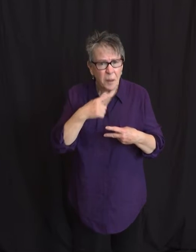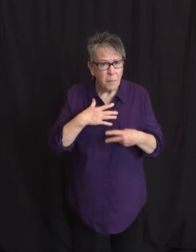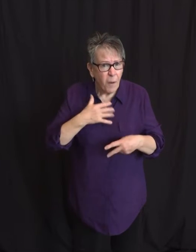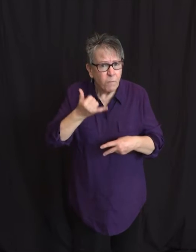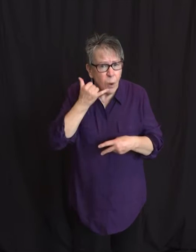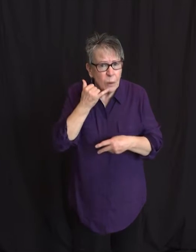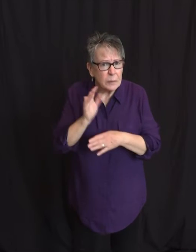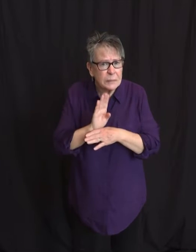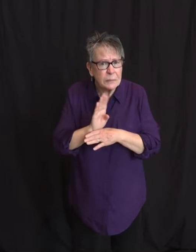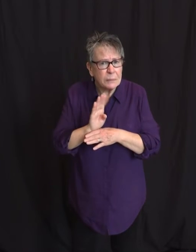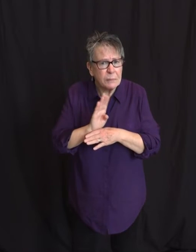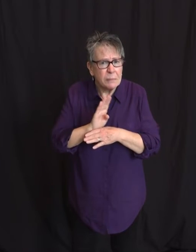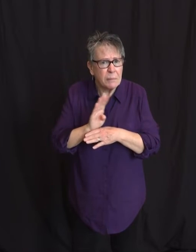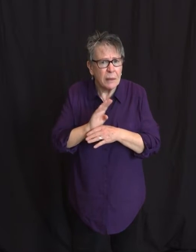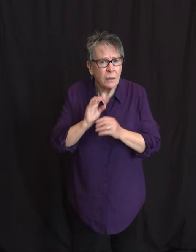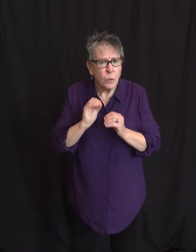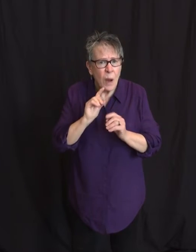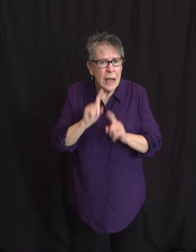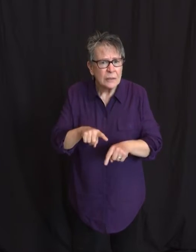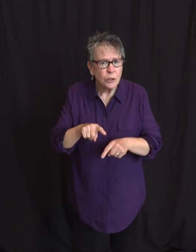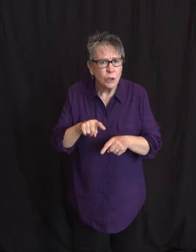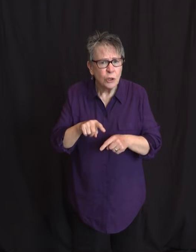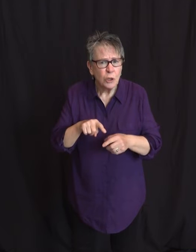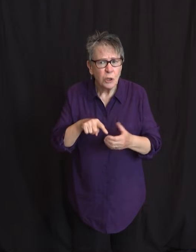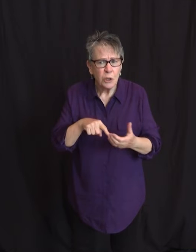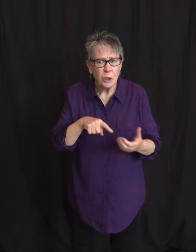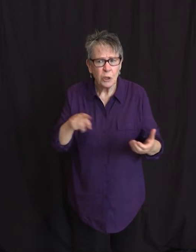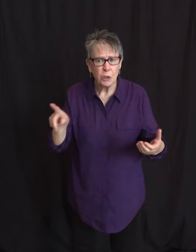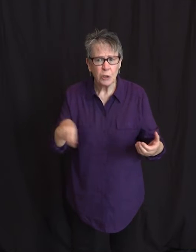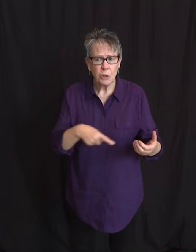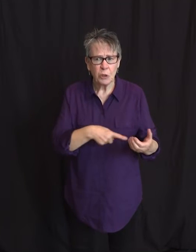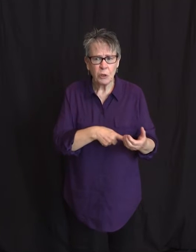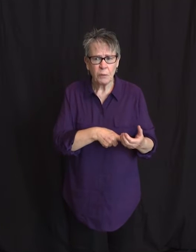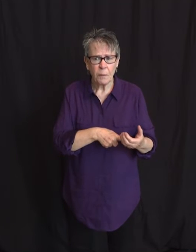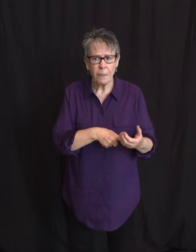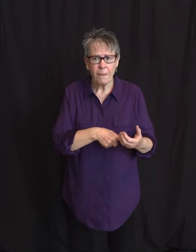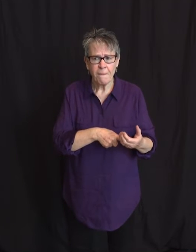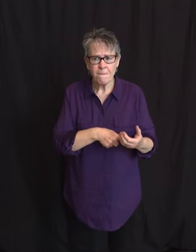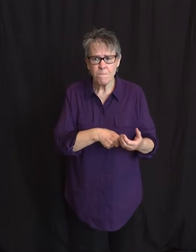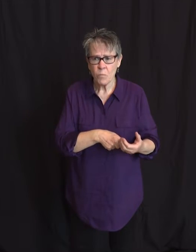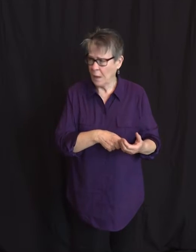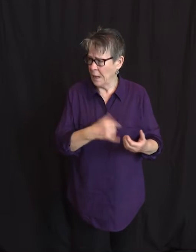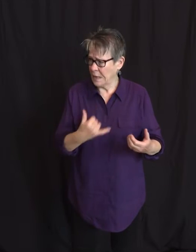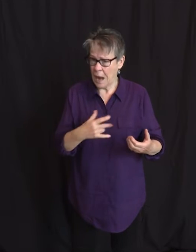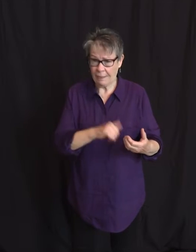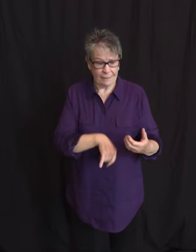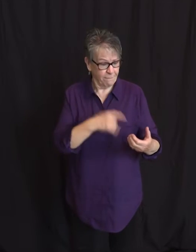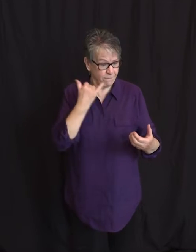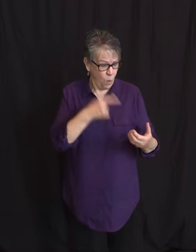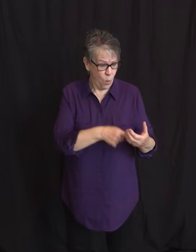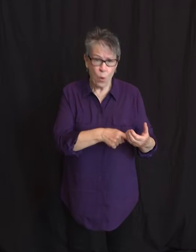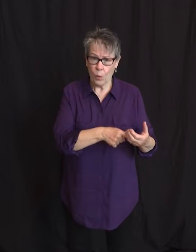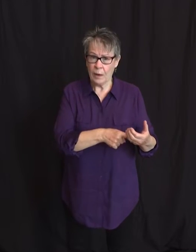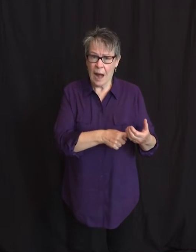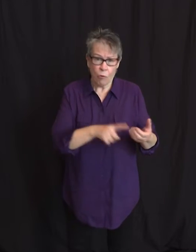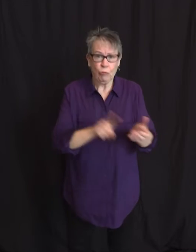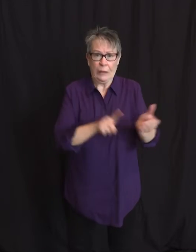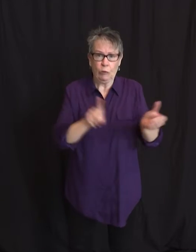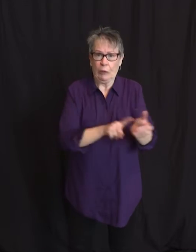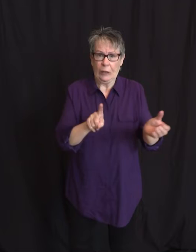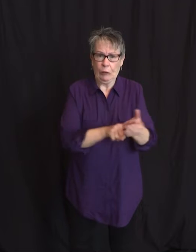is literally, as I sit here, exploding. So I don't know. I can't give you a good answer on that.